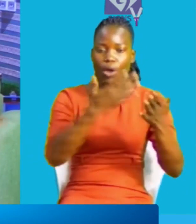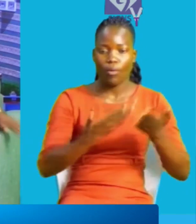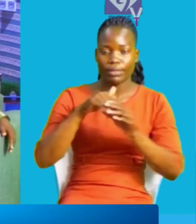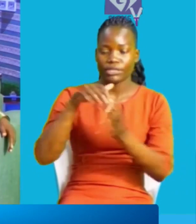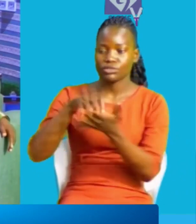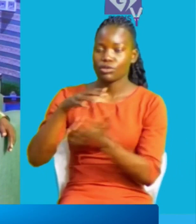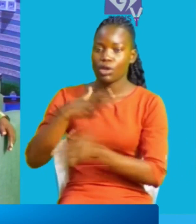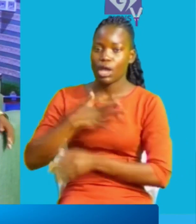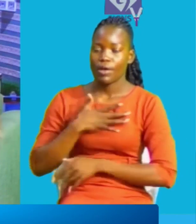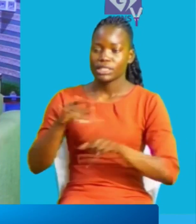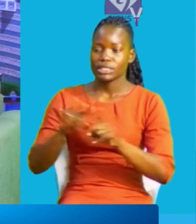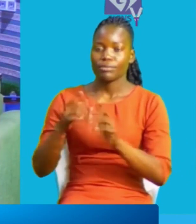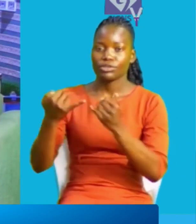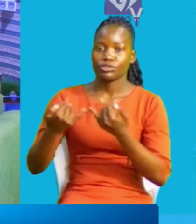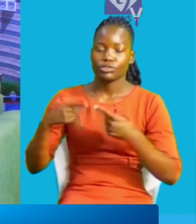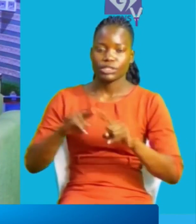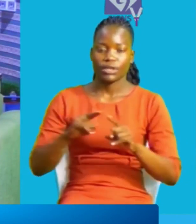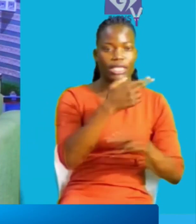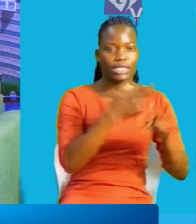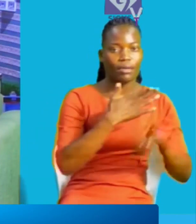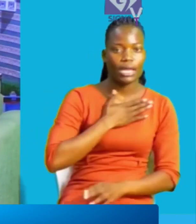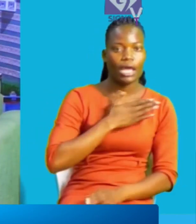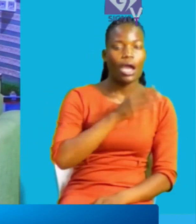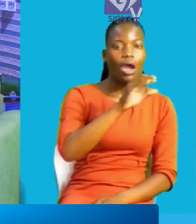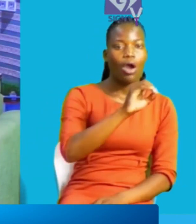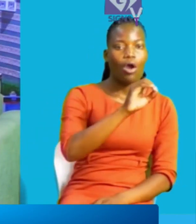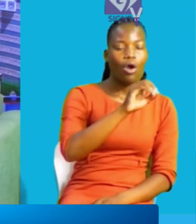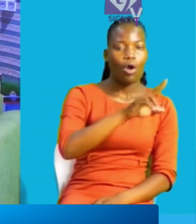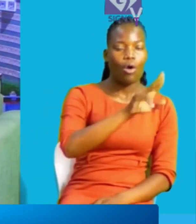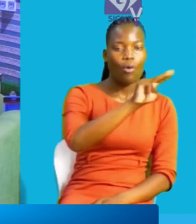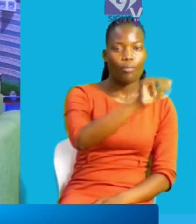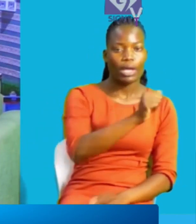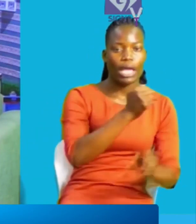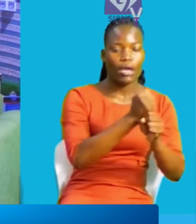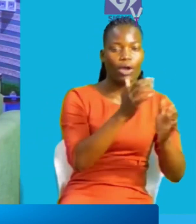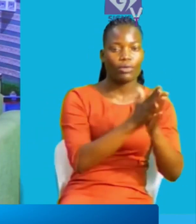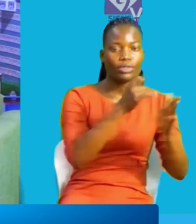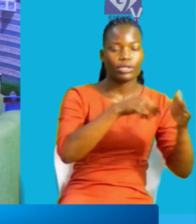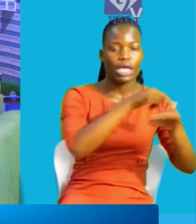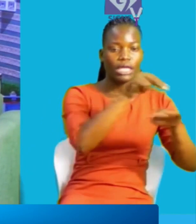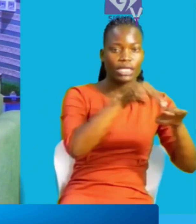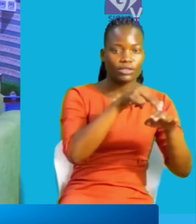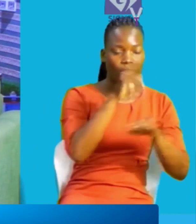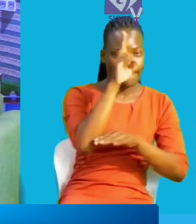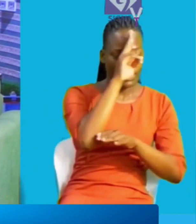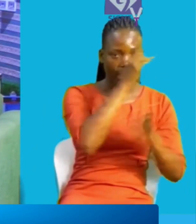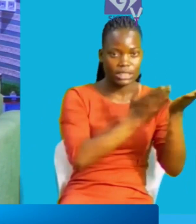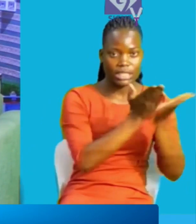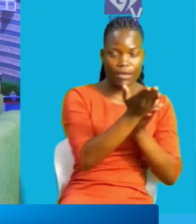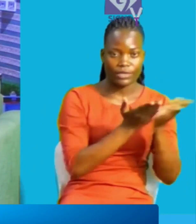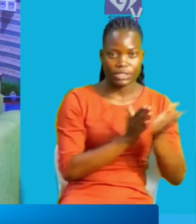and kindly introduce yourself. Yes, kwa majina naitwa Philemon Okach. I work with National Police Service.